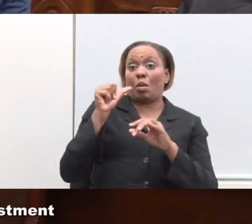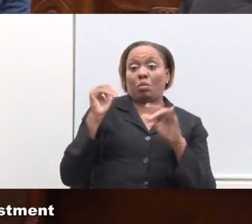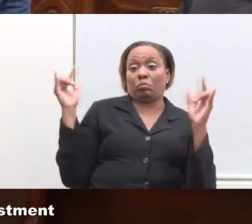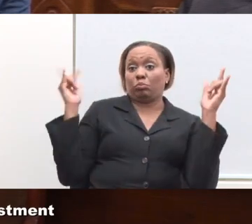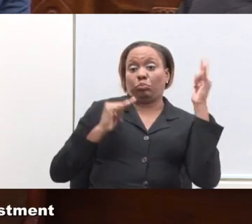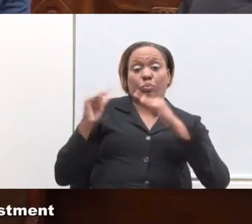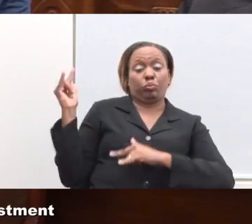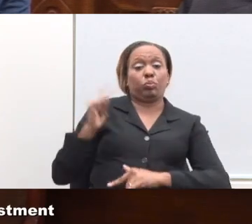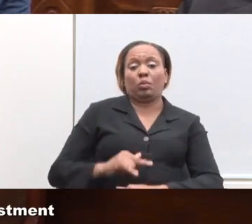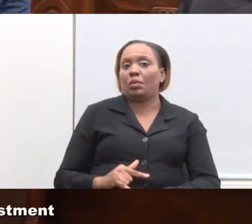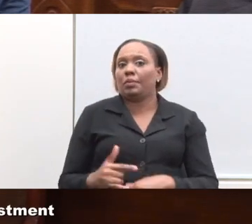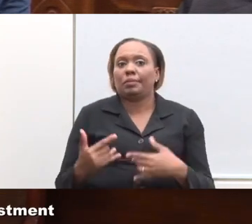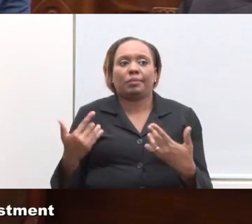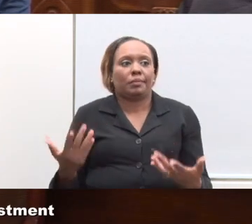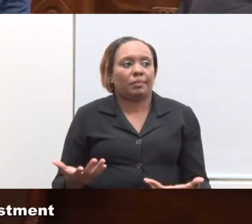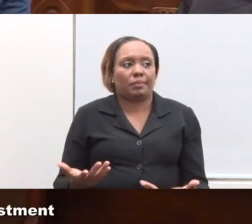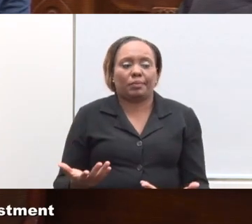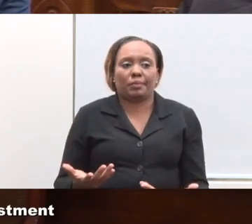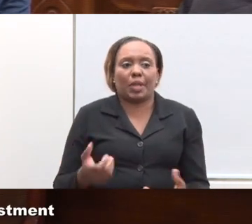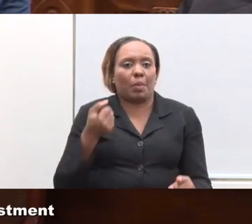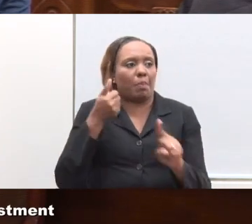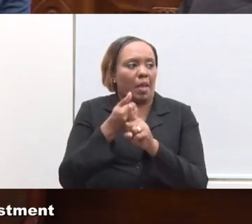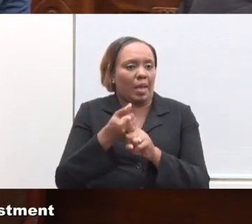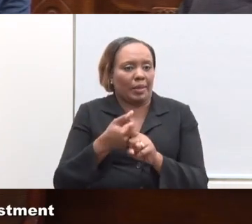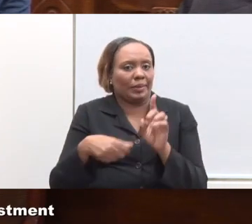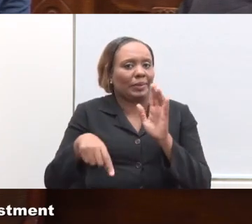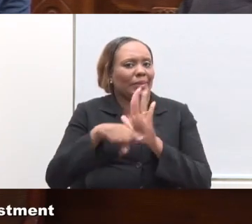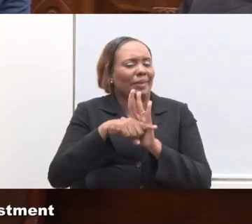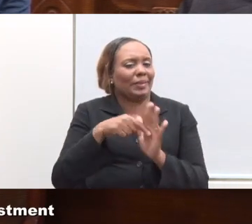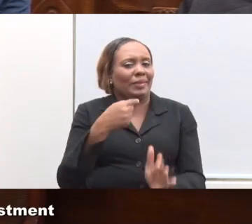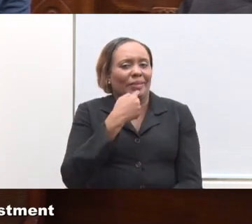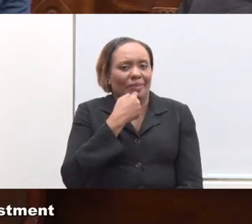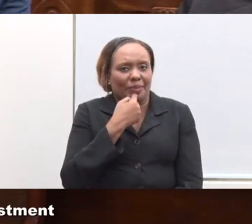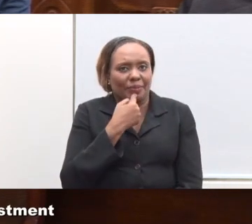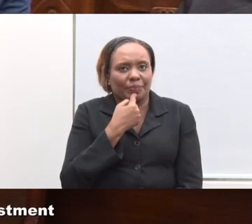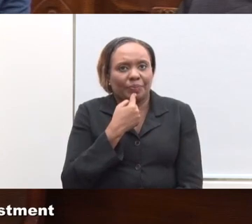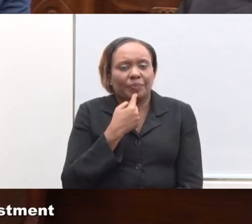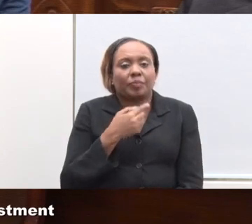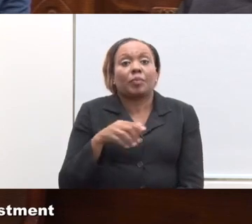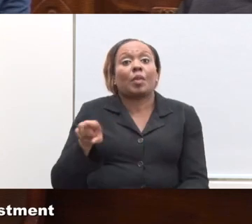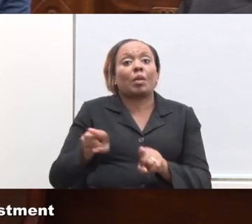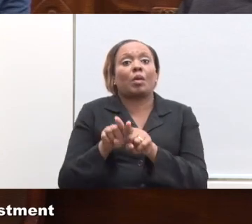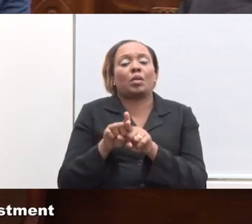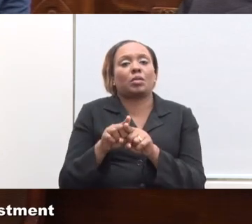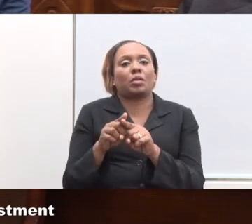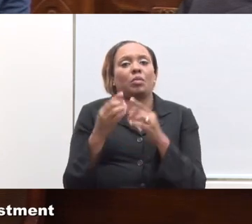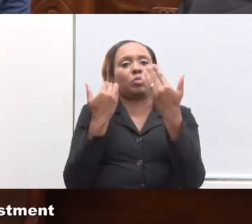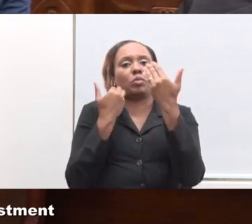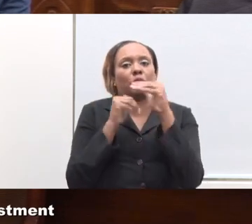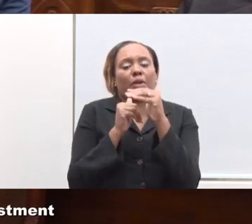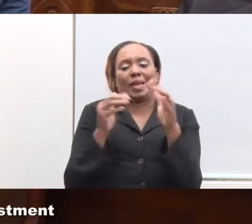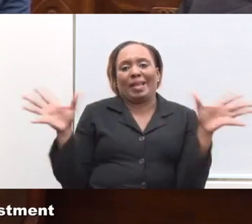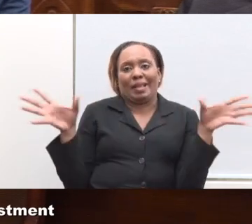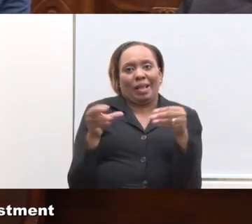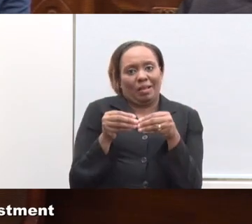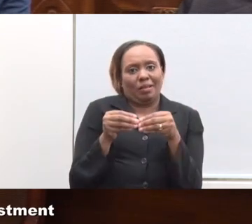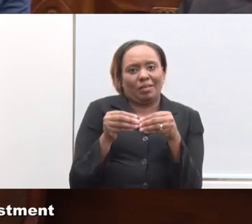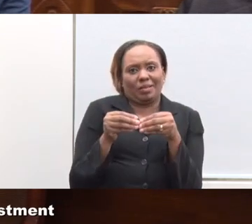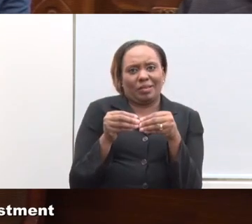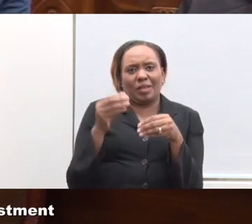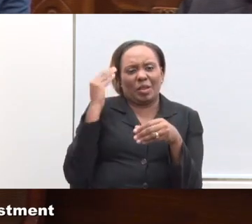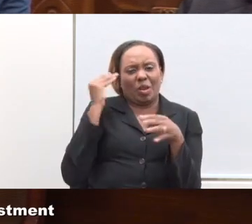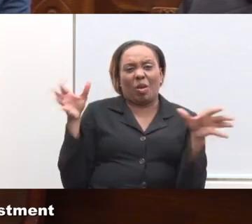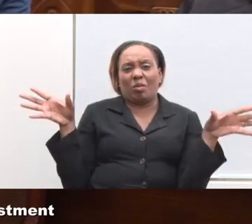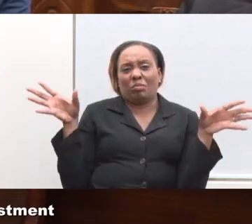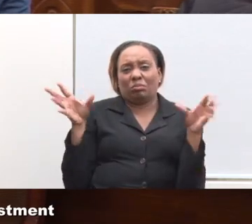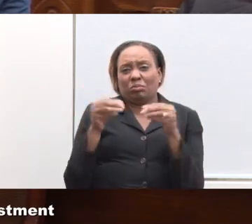because of the constraints on gatherings in public places for recreational purposes being